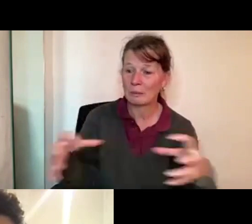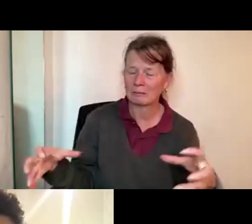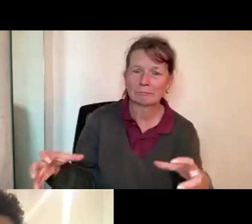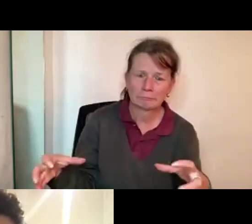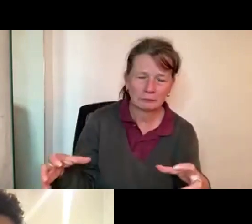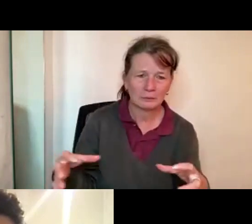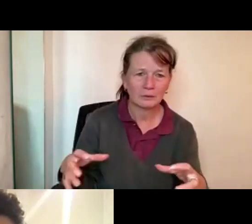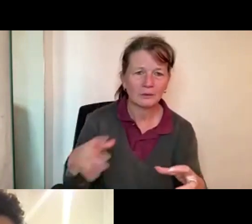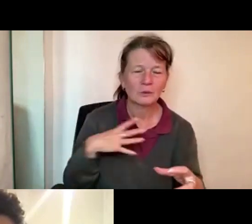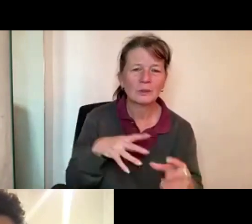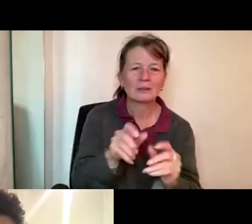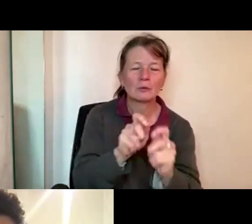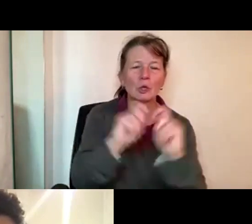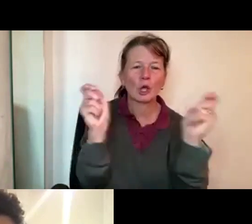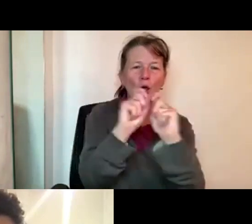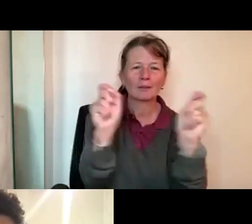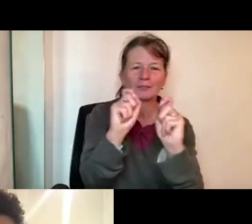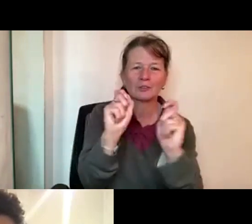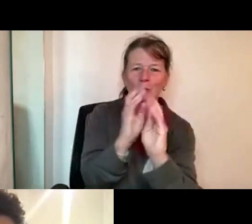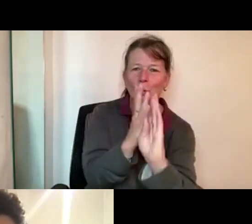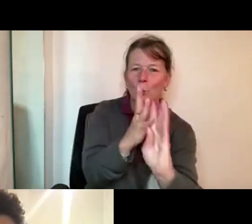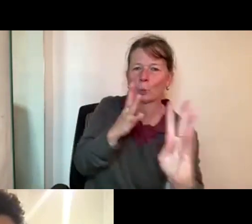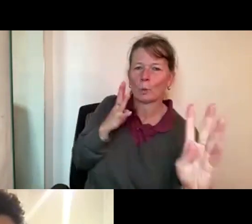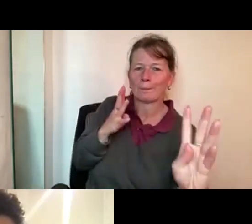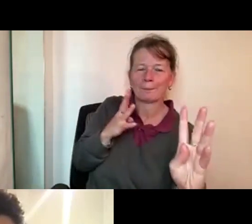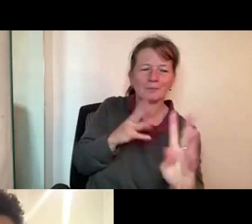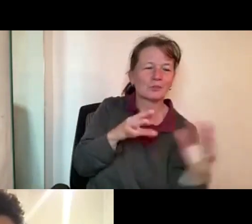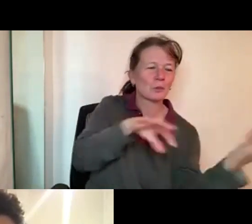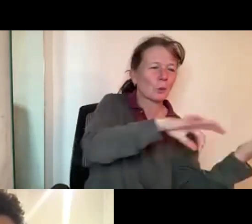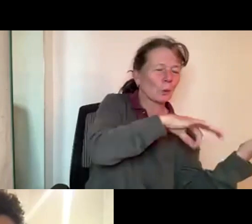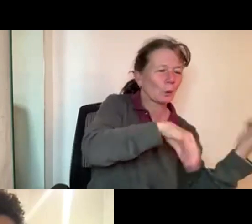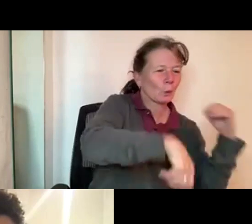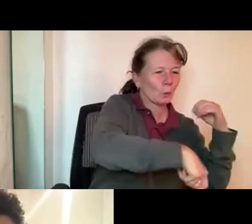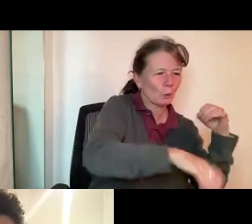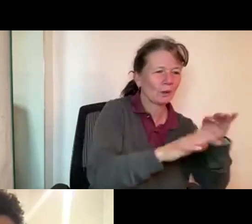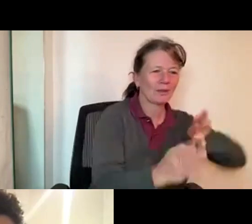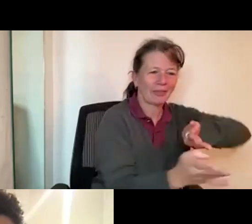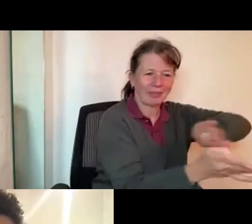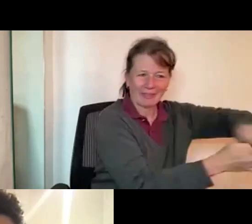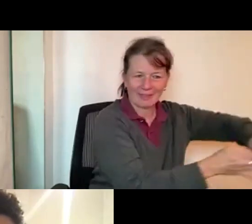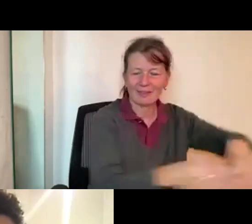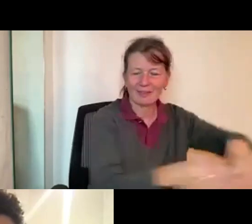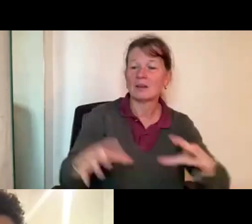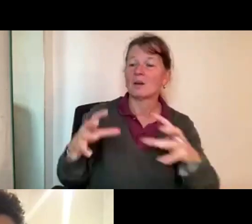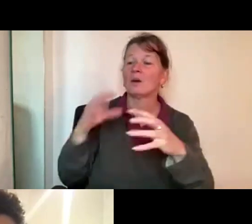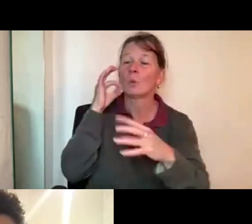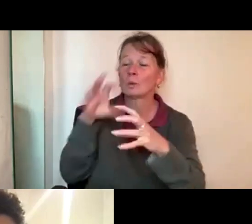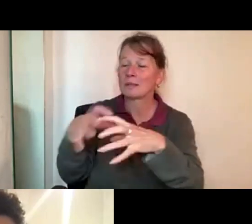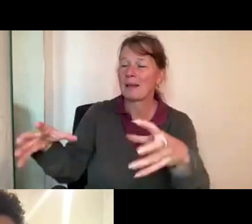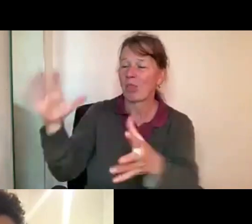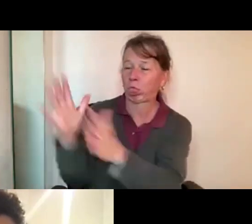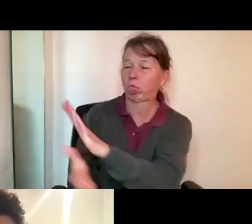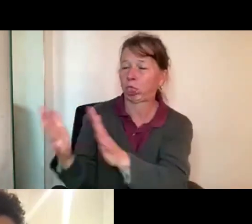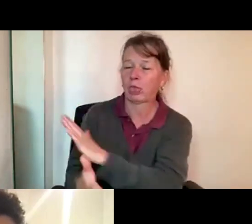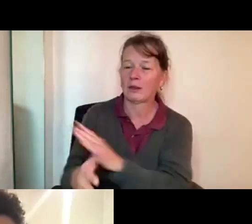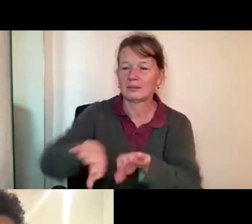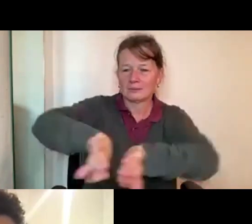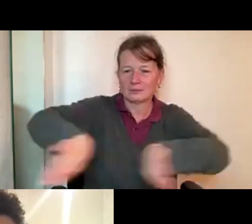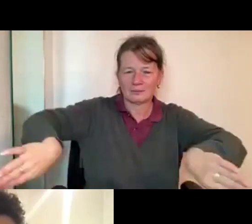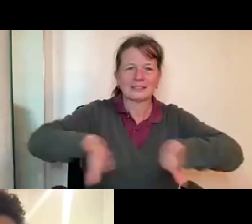would protect the instruments from the watermelon juice from the watermelons being bashed with a baseball